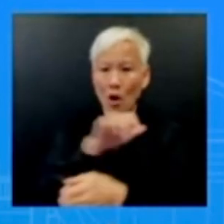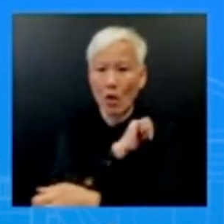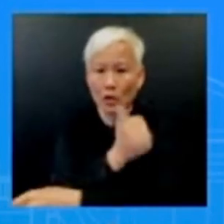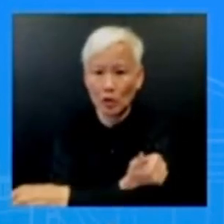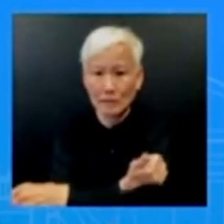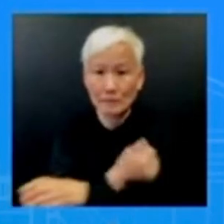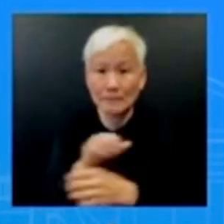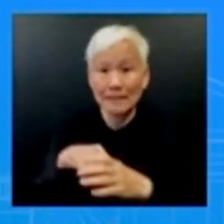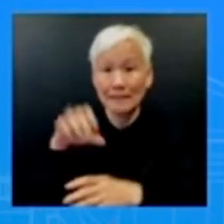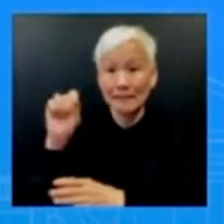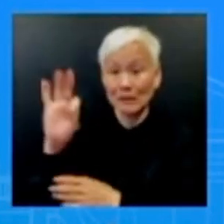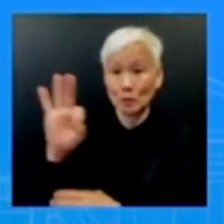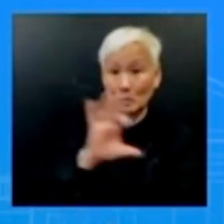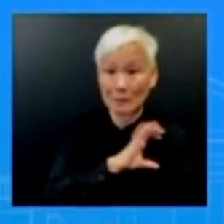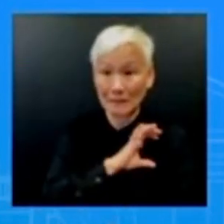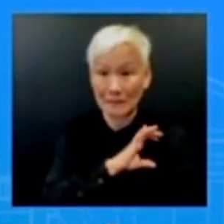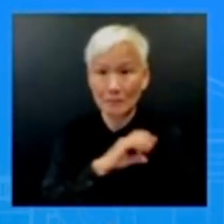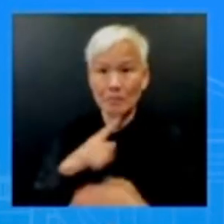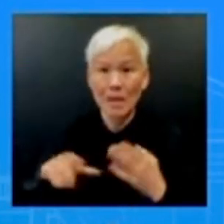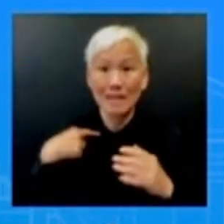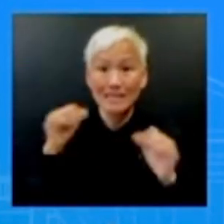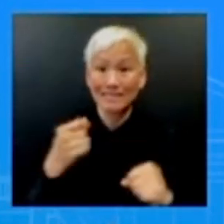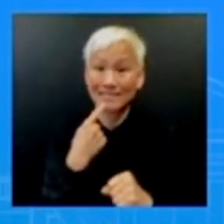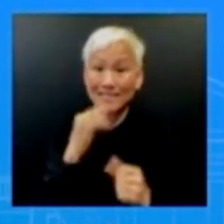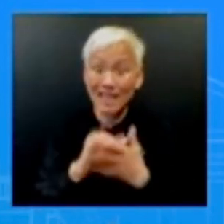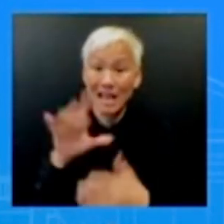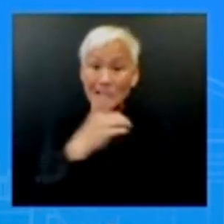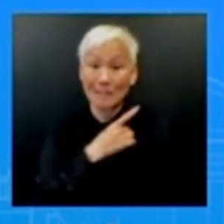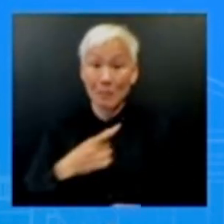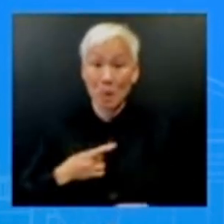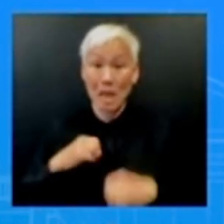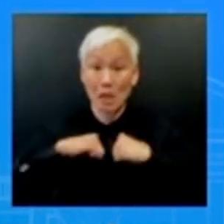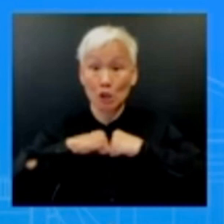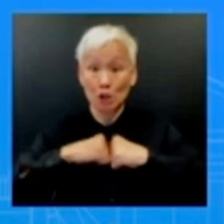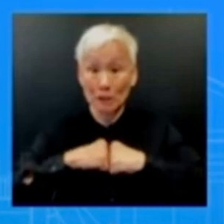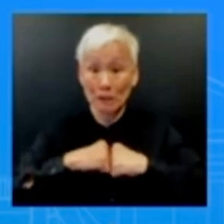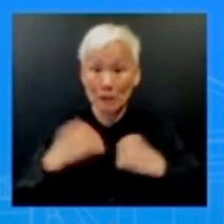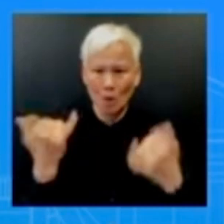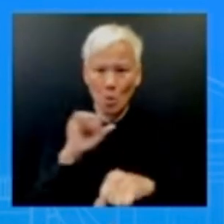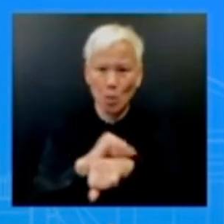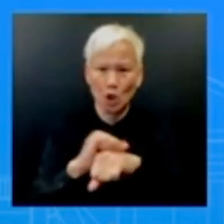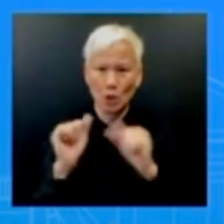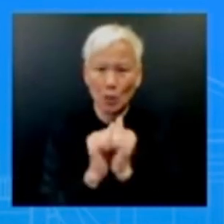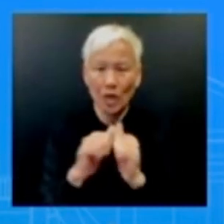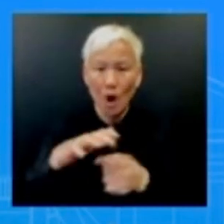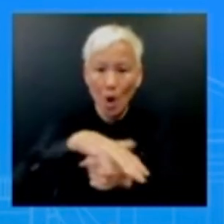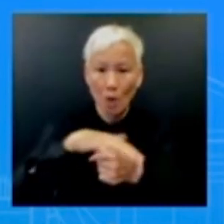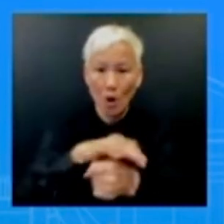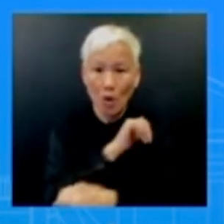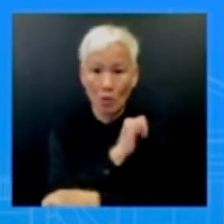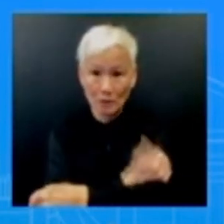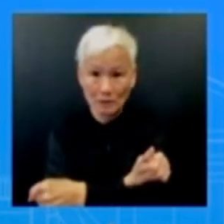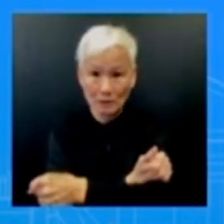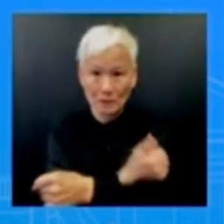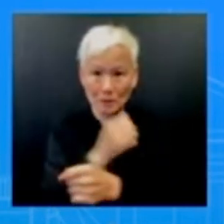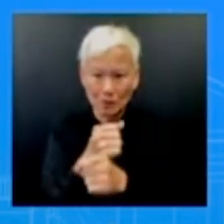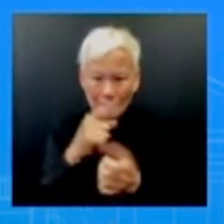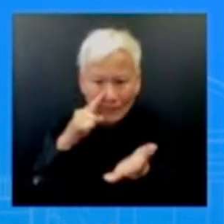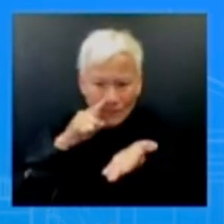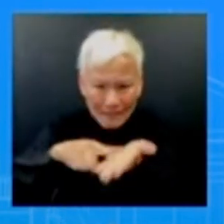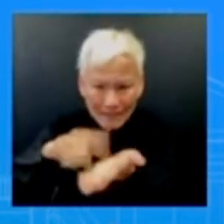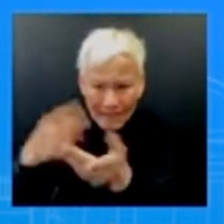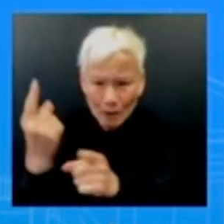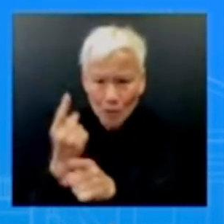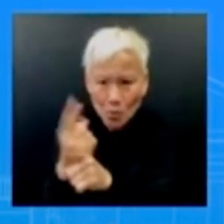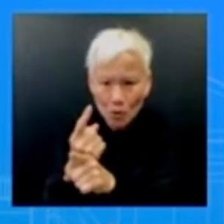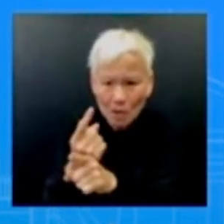Diplomatic Security Service is working with local authorities to properly investigate, and obviously to State